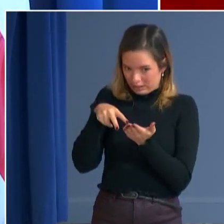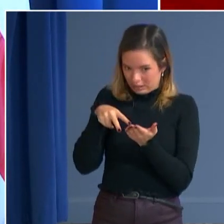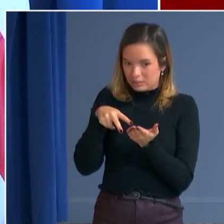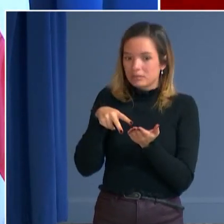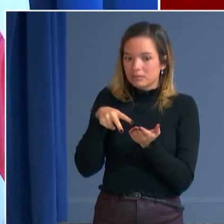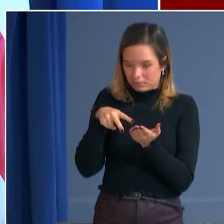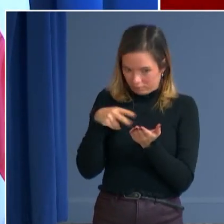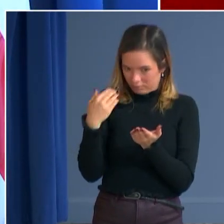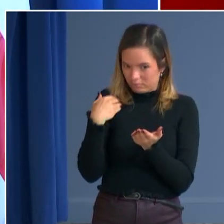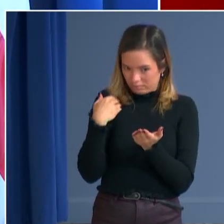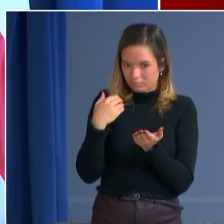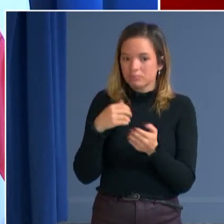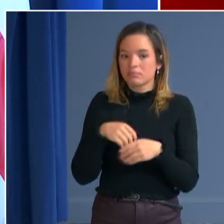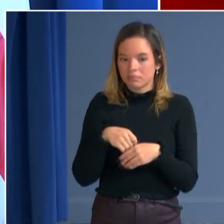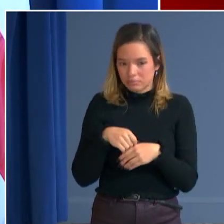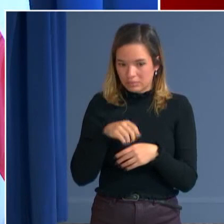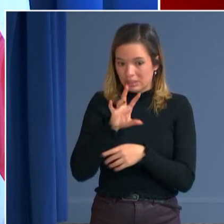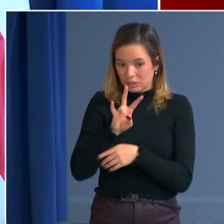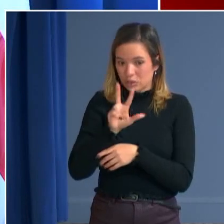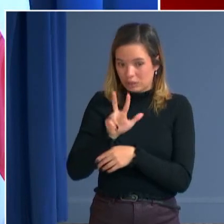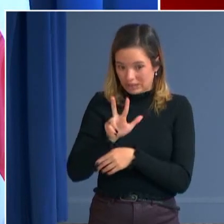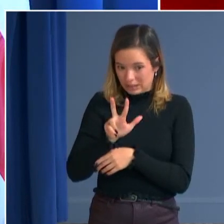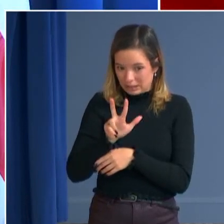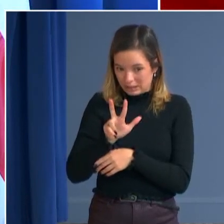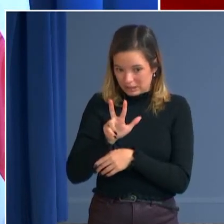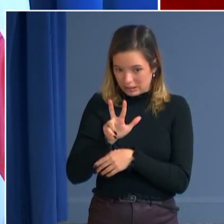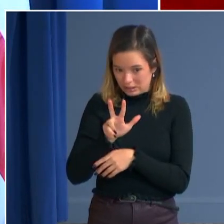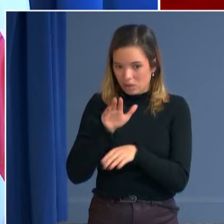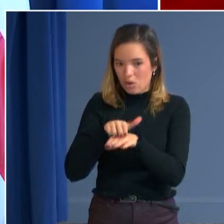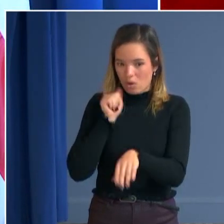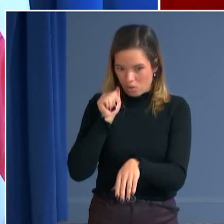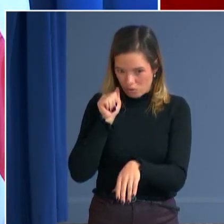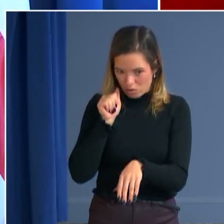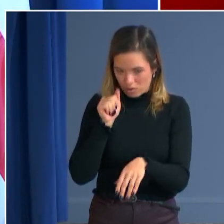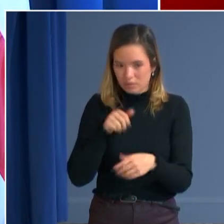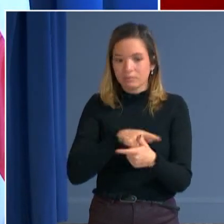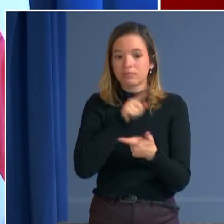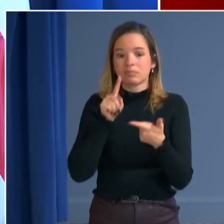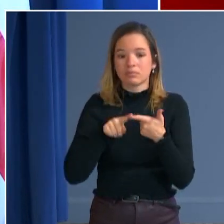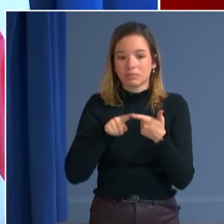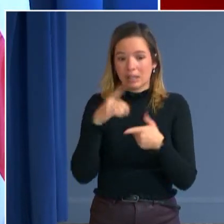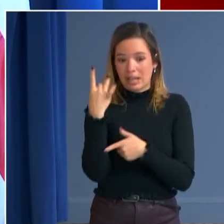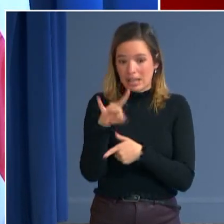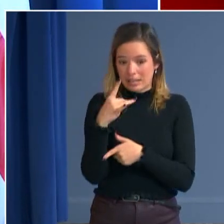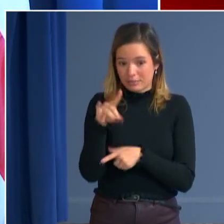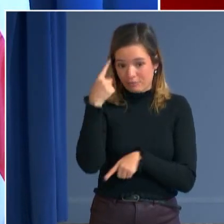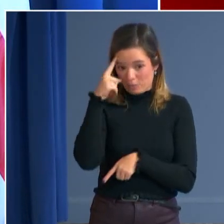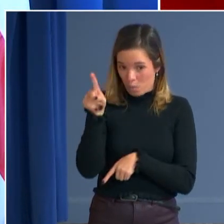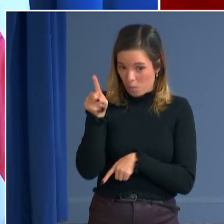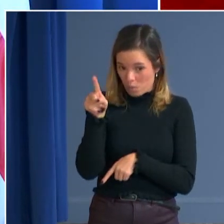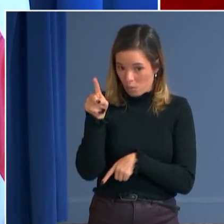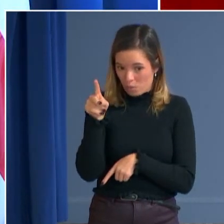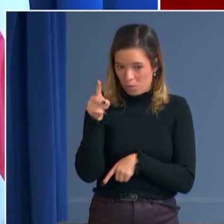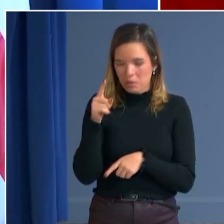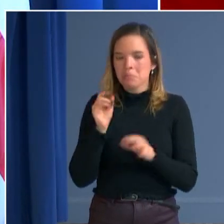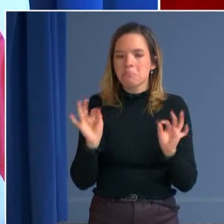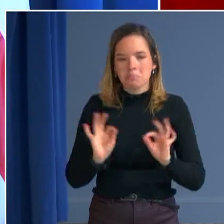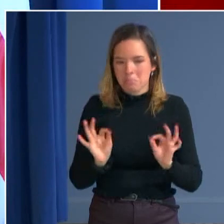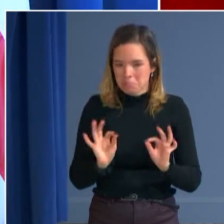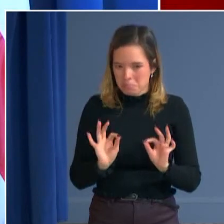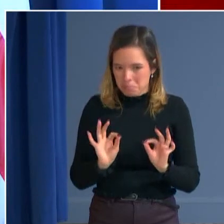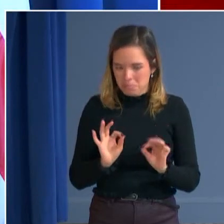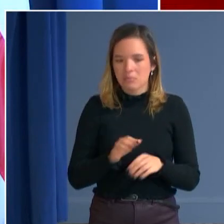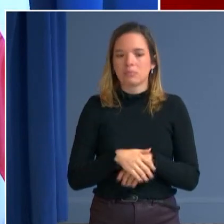gamut. 18 calls for disorderly conduct, a couple of calls for investigate the trouble, some miscellaneous calls, check on the